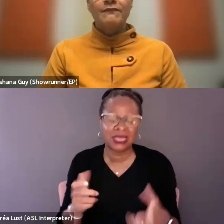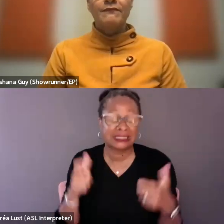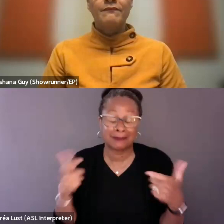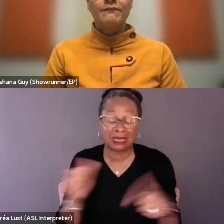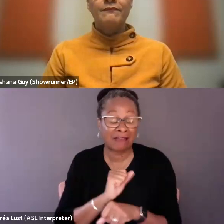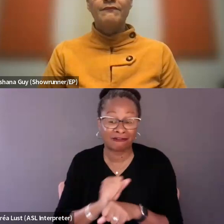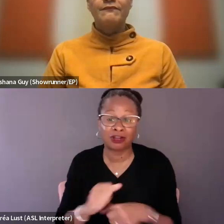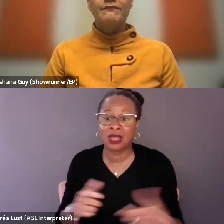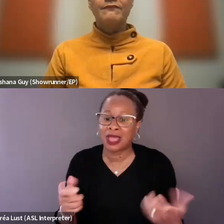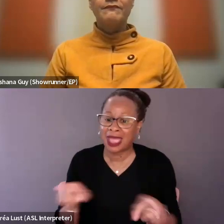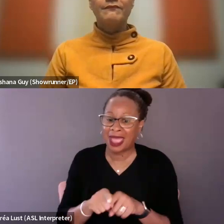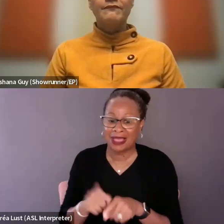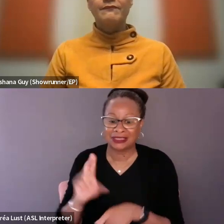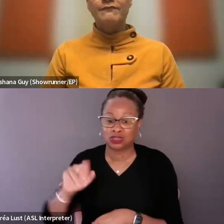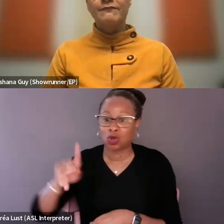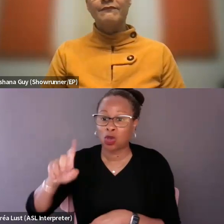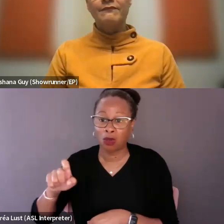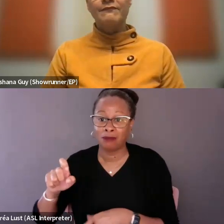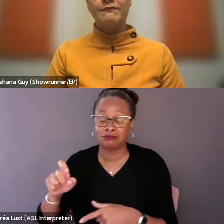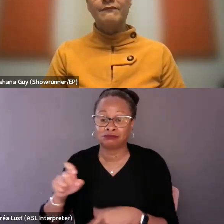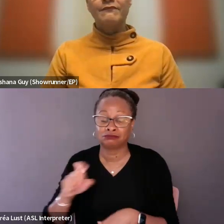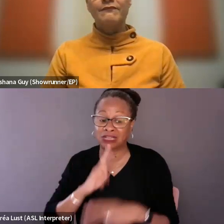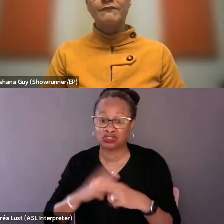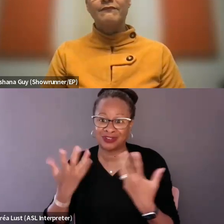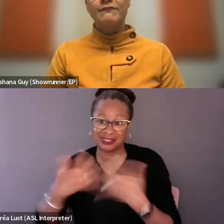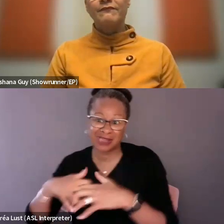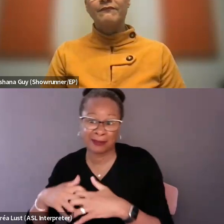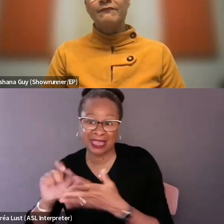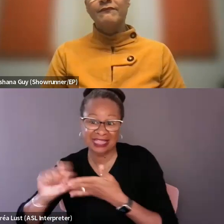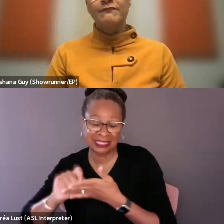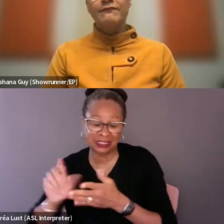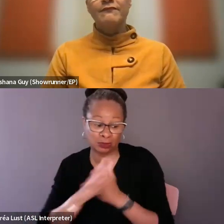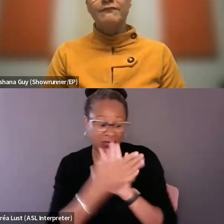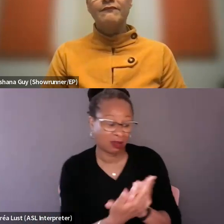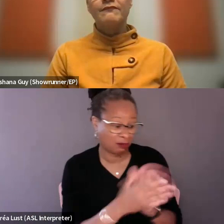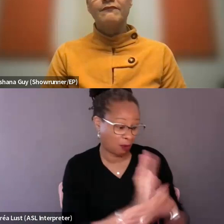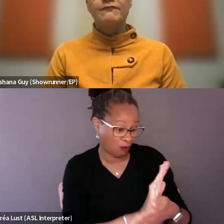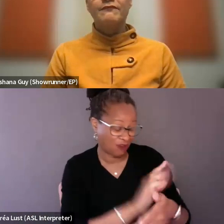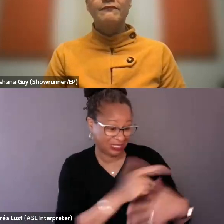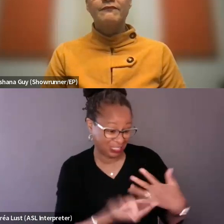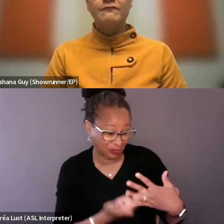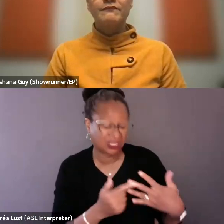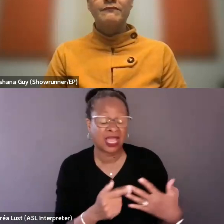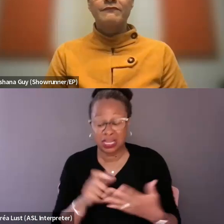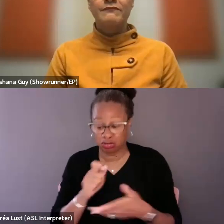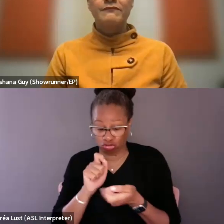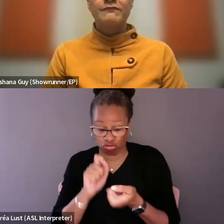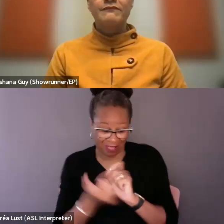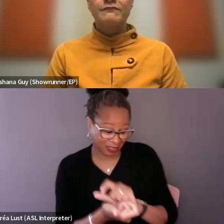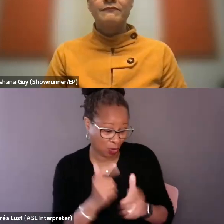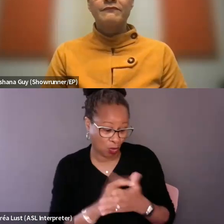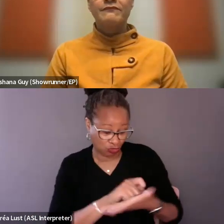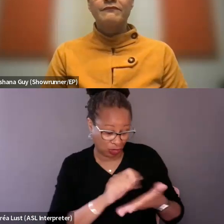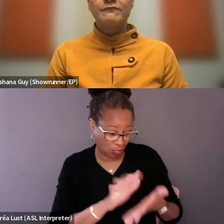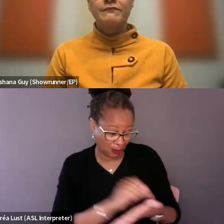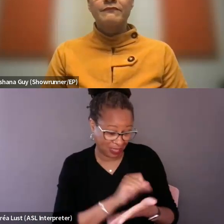are adapting these essays. You're finding a way to, you know, translate what was written on the page, the journalism, the